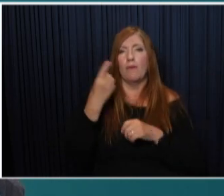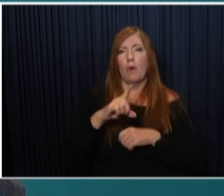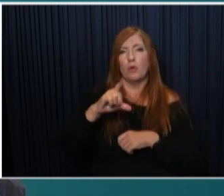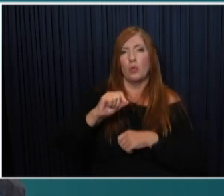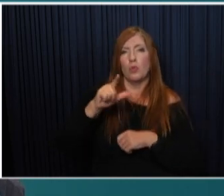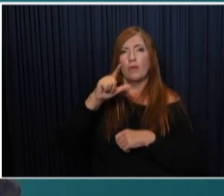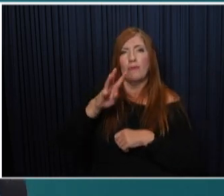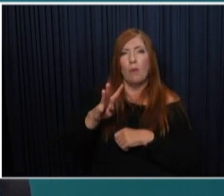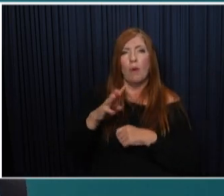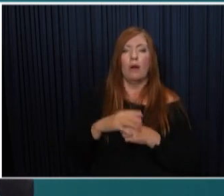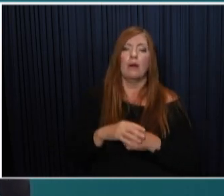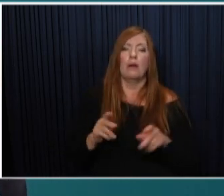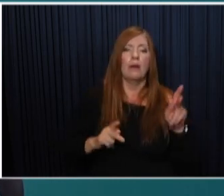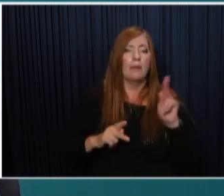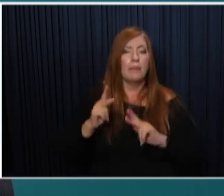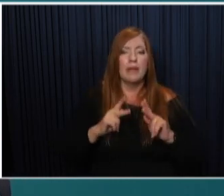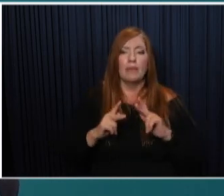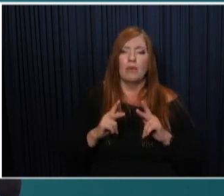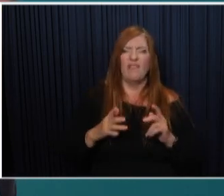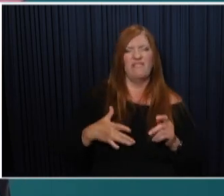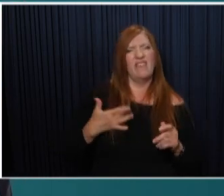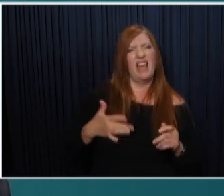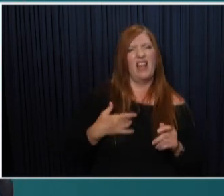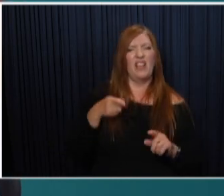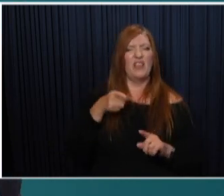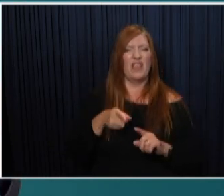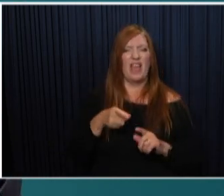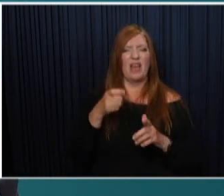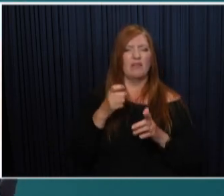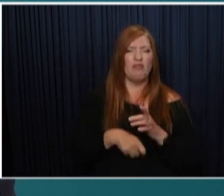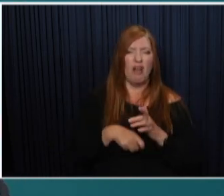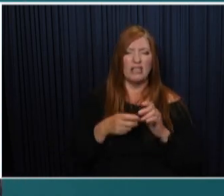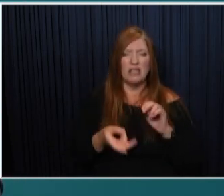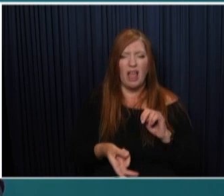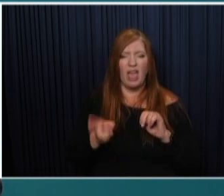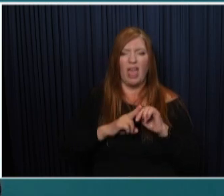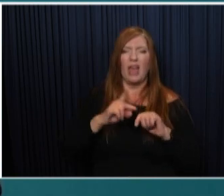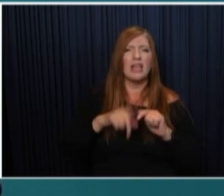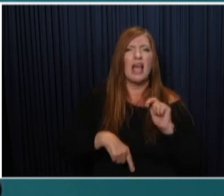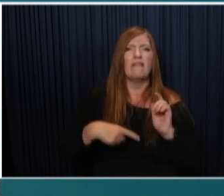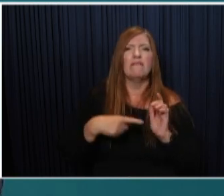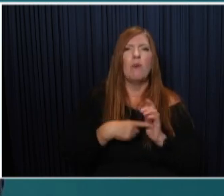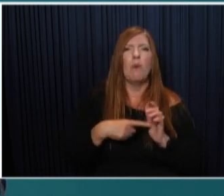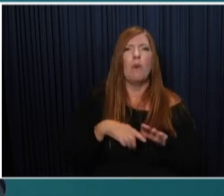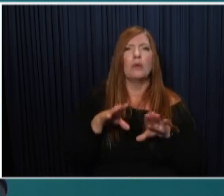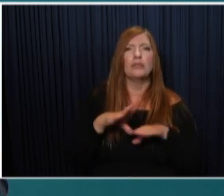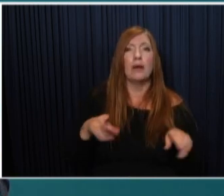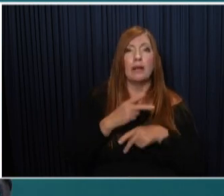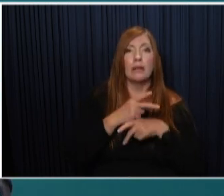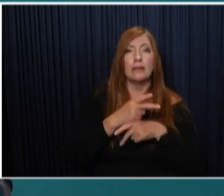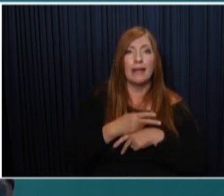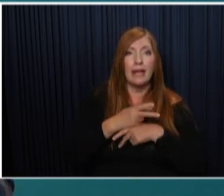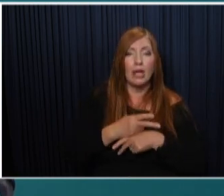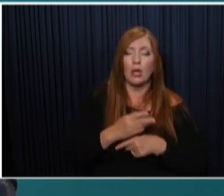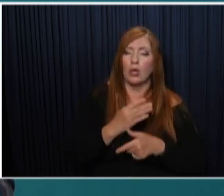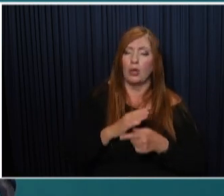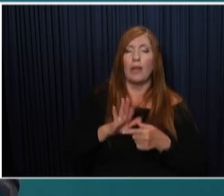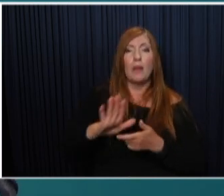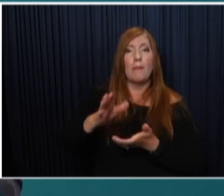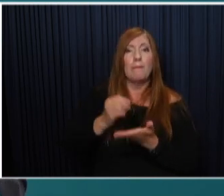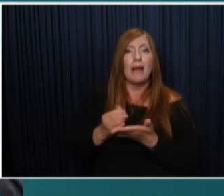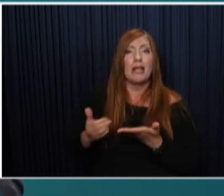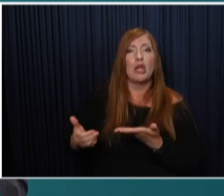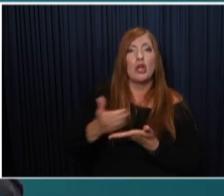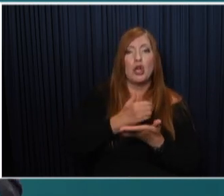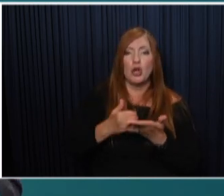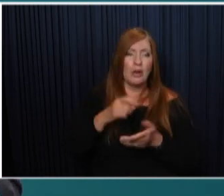2024. People felt like they were being priced out of everything. They cannot afford childcare. Their wages do not cover